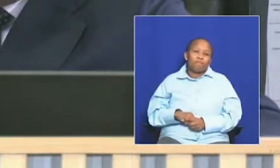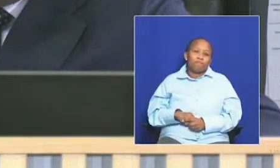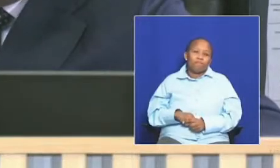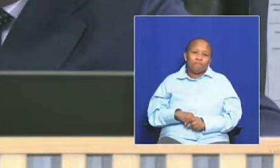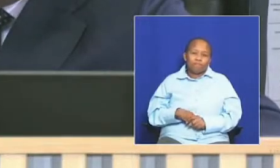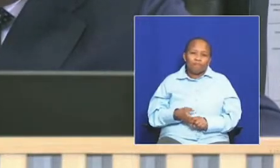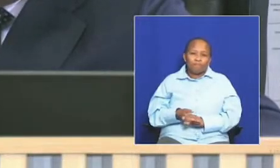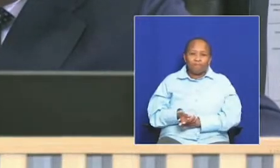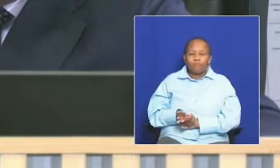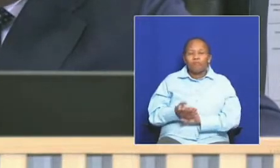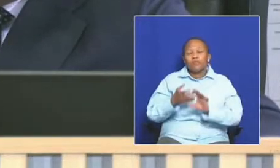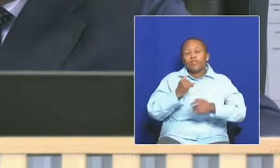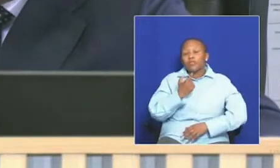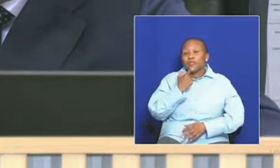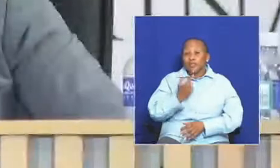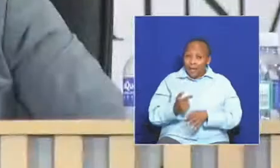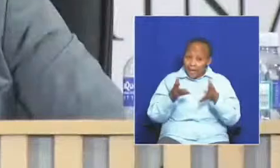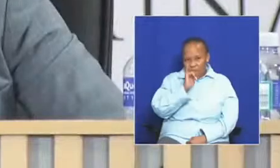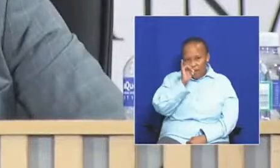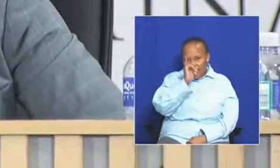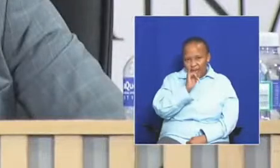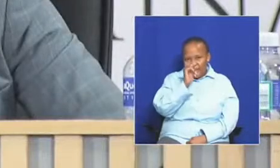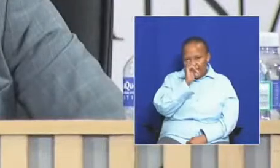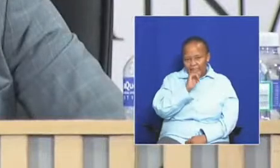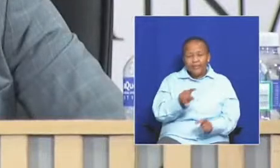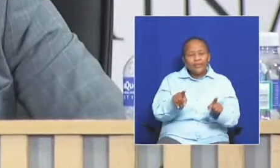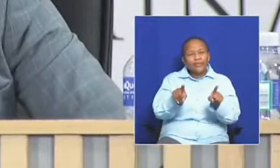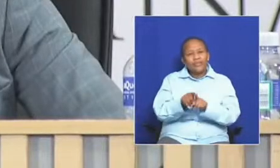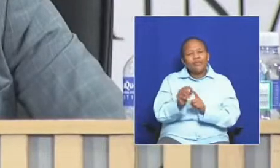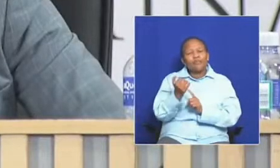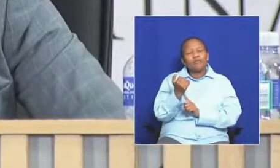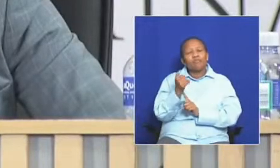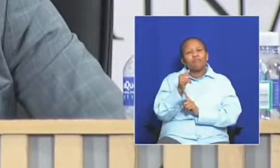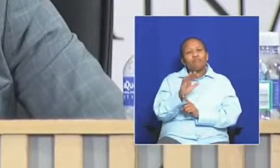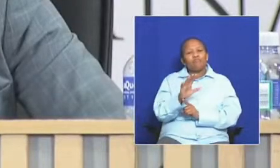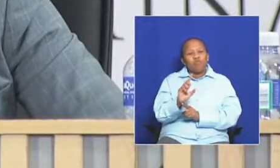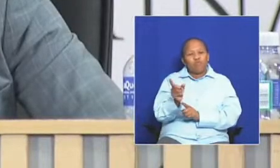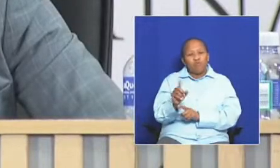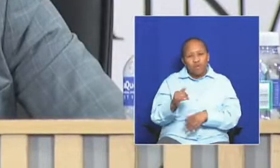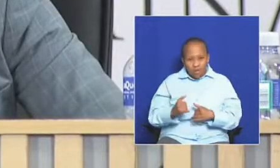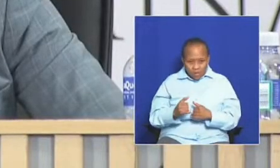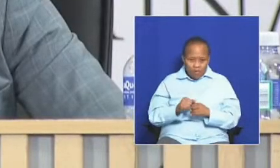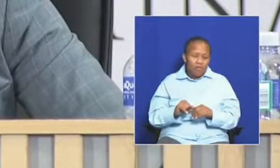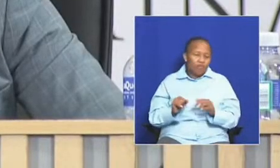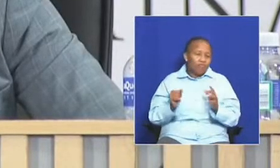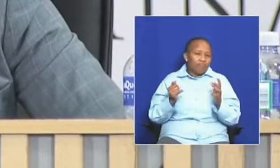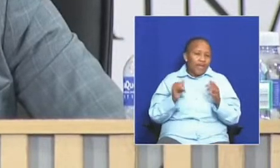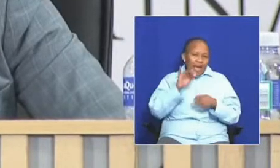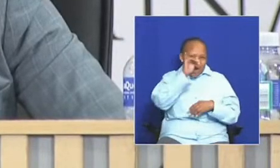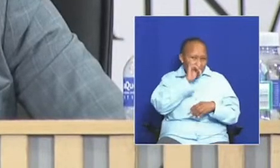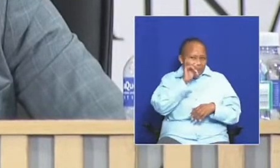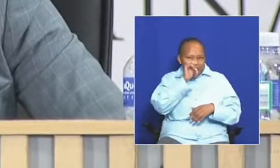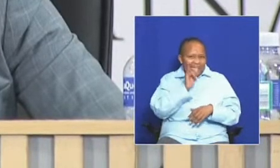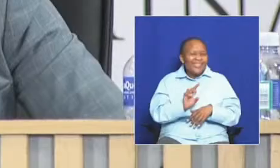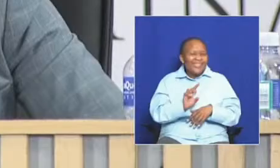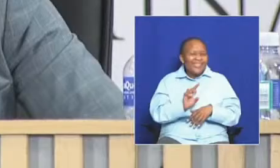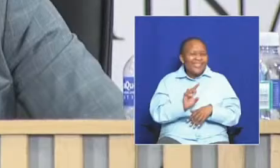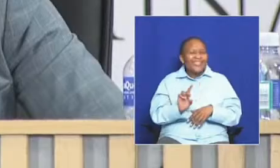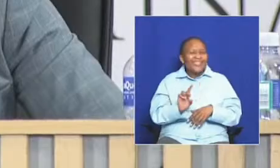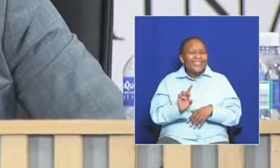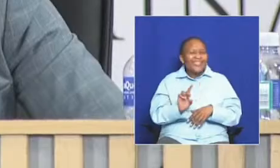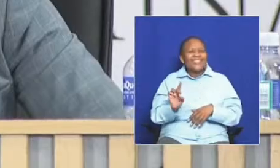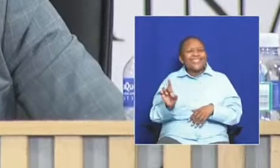is criminality. Also, what the nature of the criminality is. Nothing jumps out of your testimony to give us that